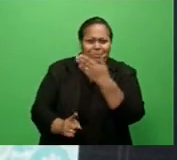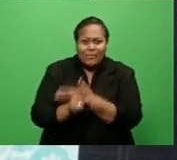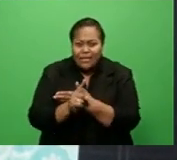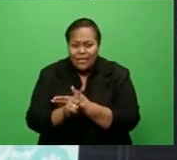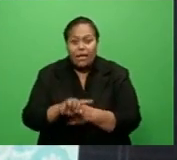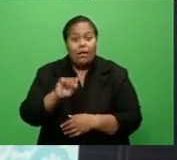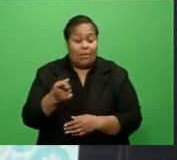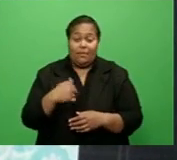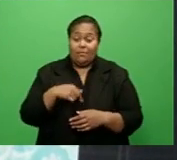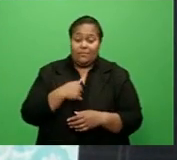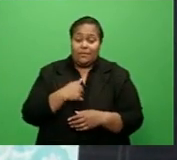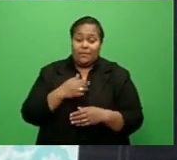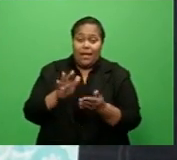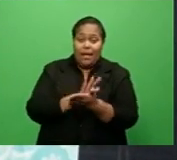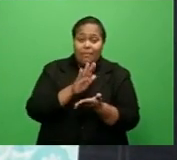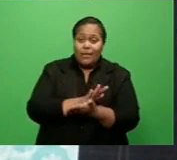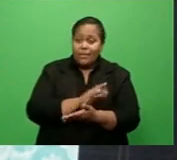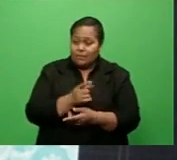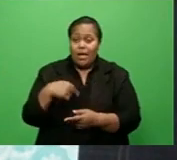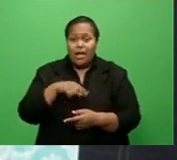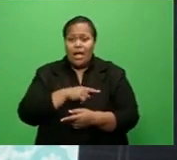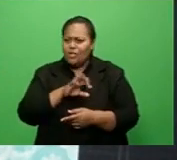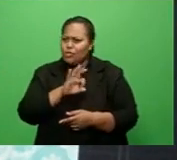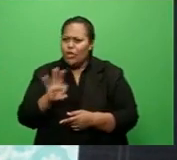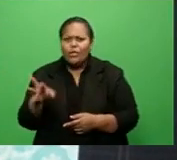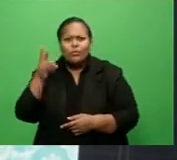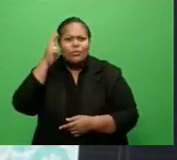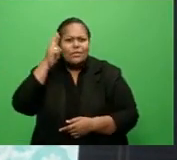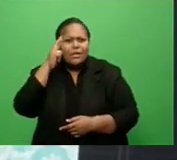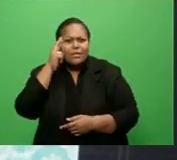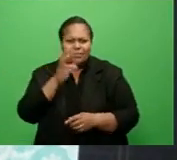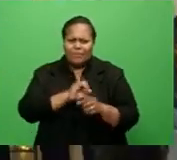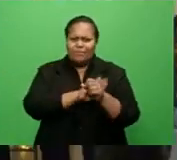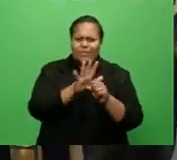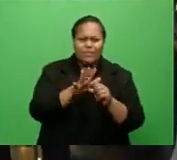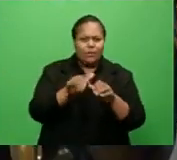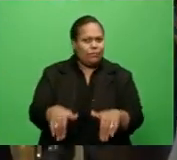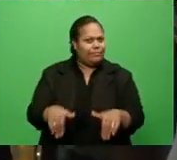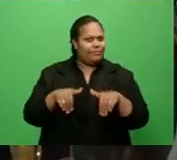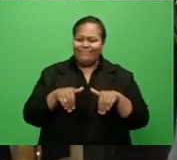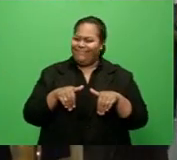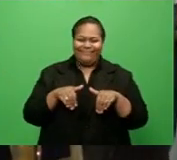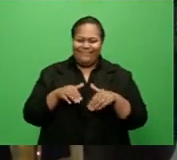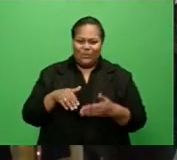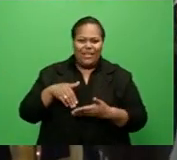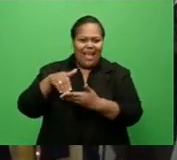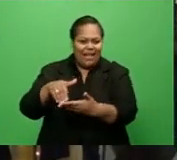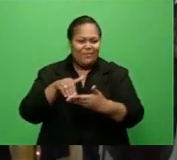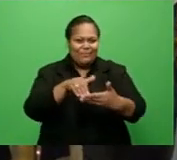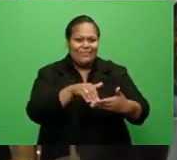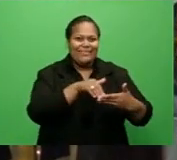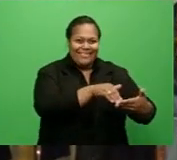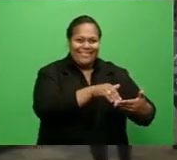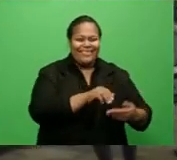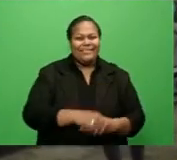not taken this situation as a reason to take the back seat. A number of cultural items were